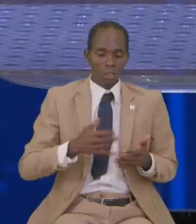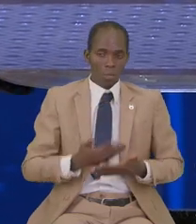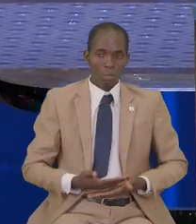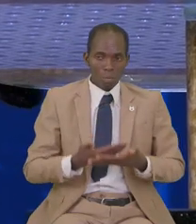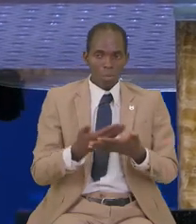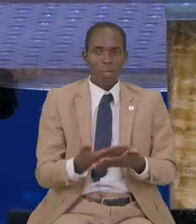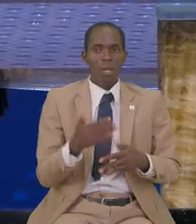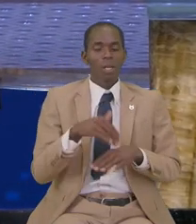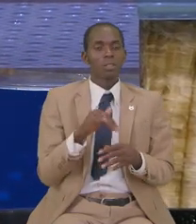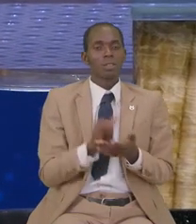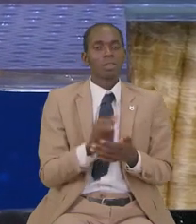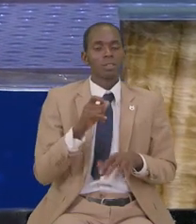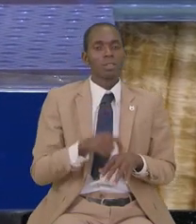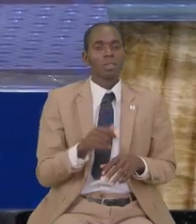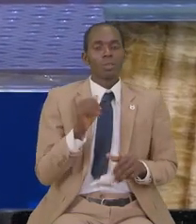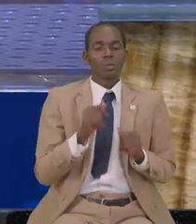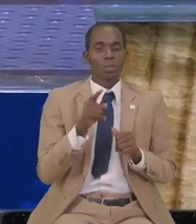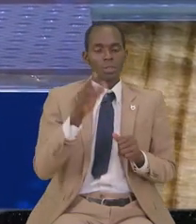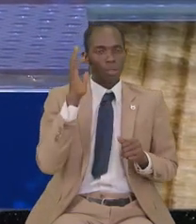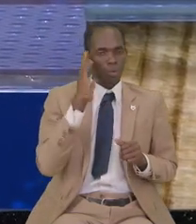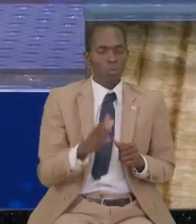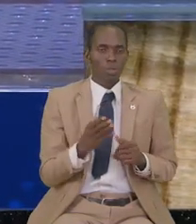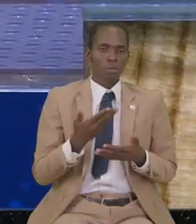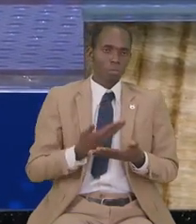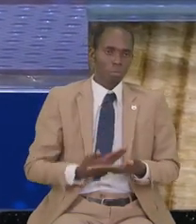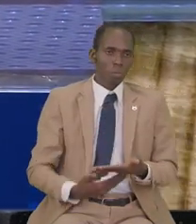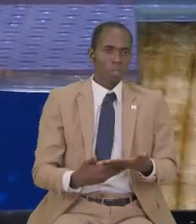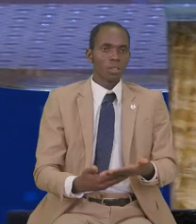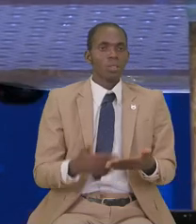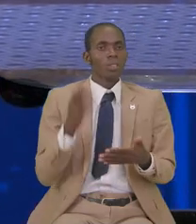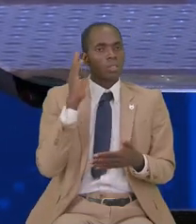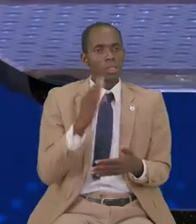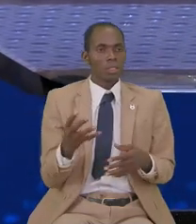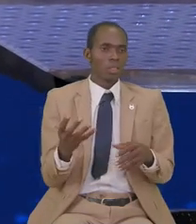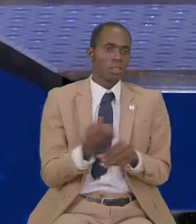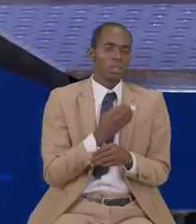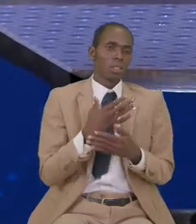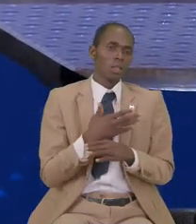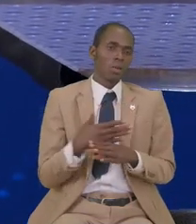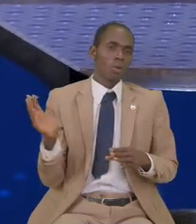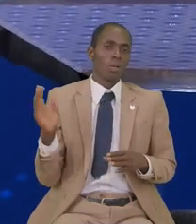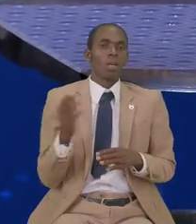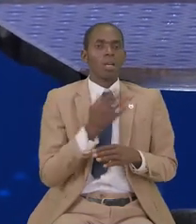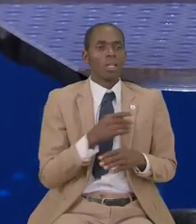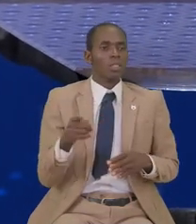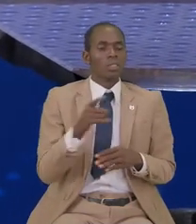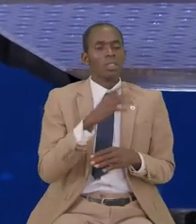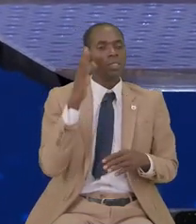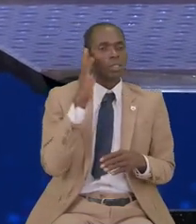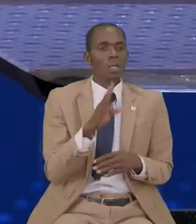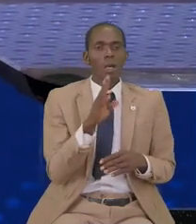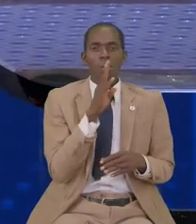to, which thou shalt beget, shall they take away, and they shall